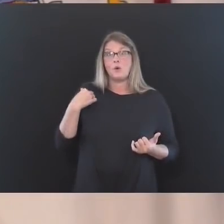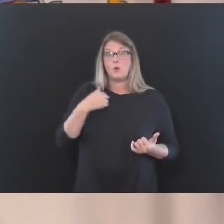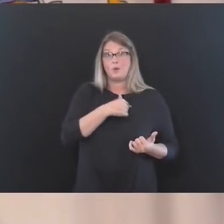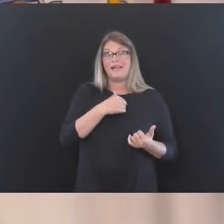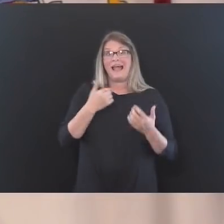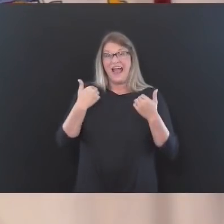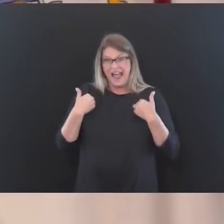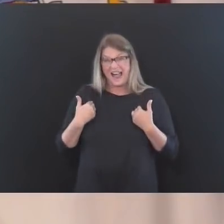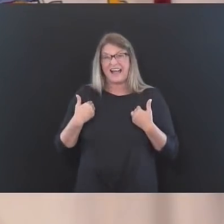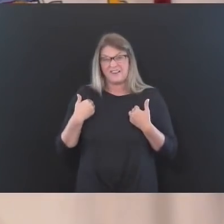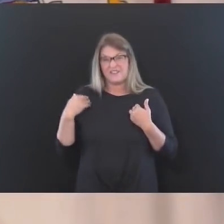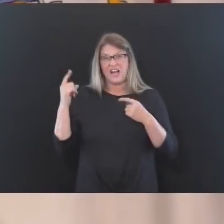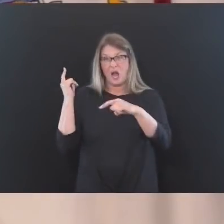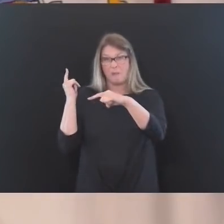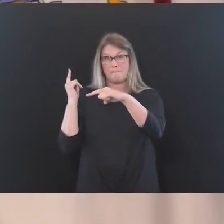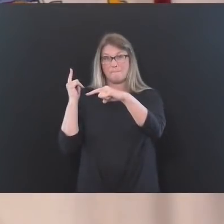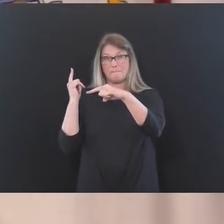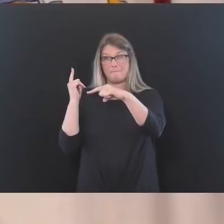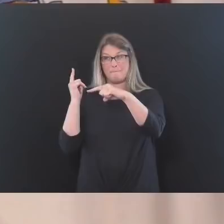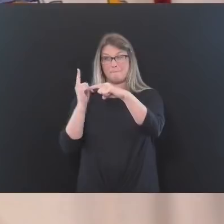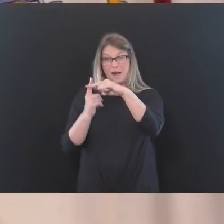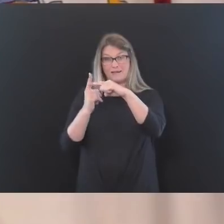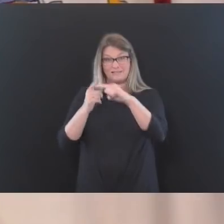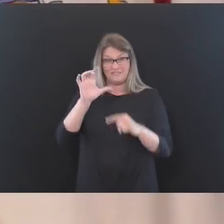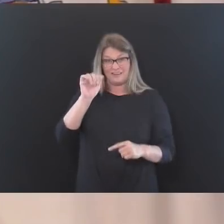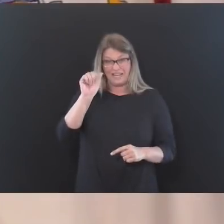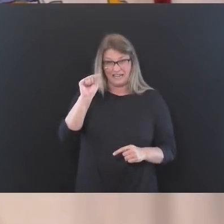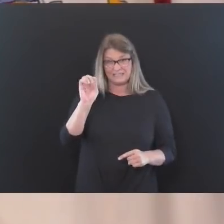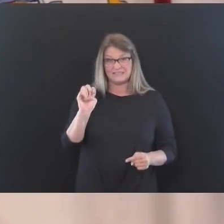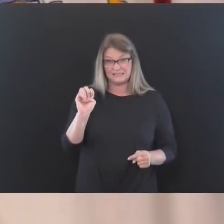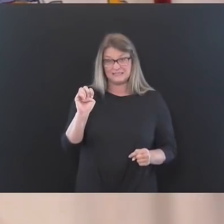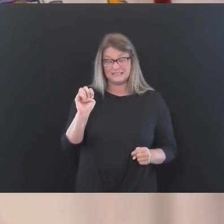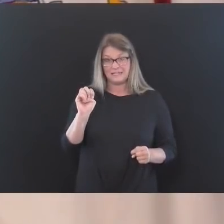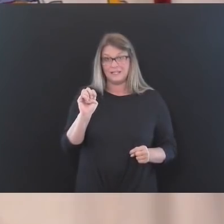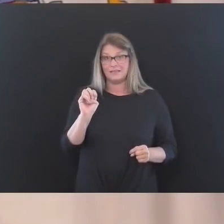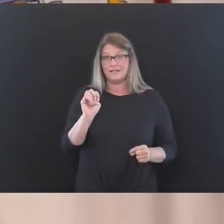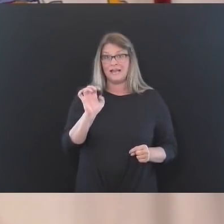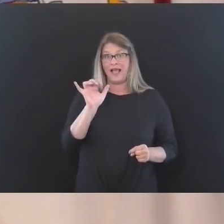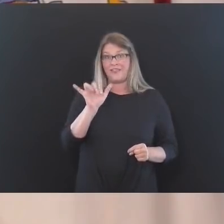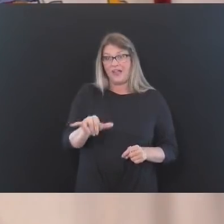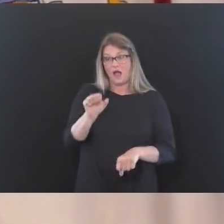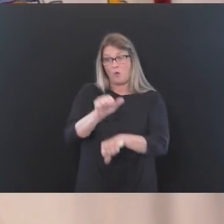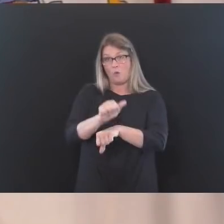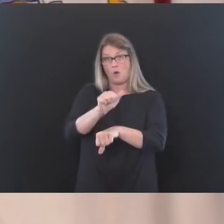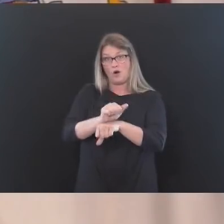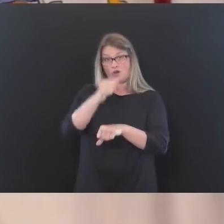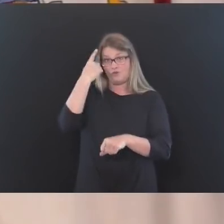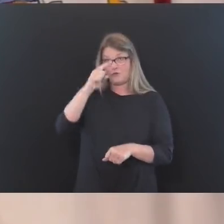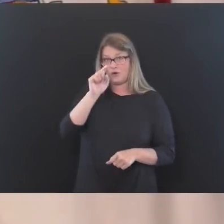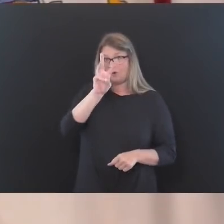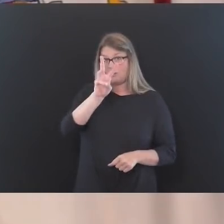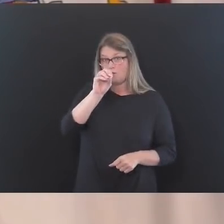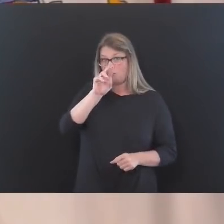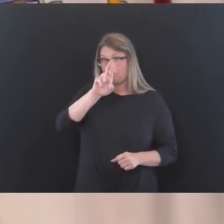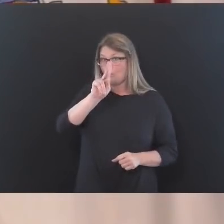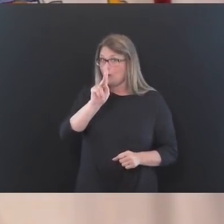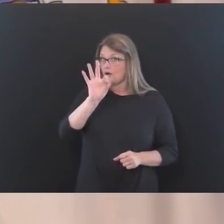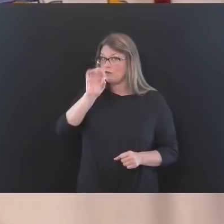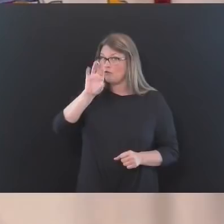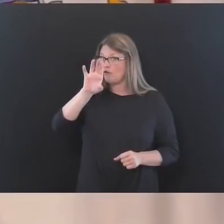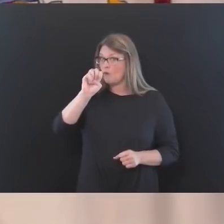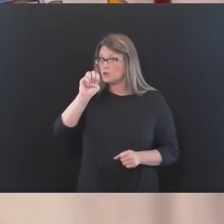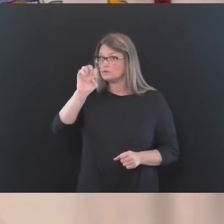positive, a person test positive that was an employee of Workforce West Virginia.